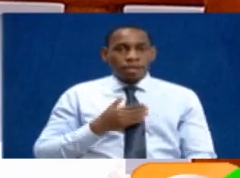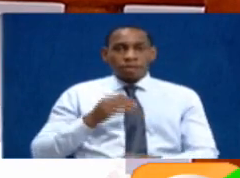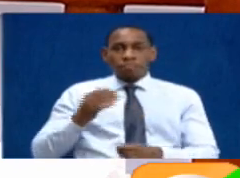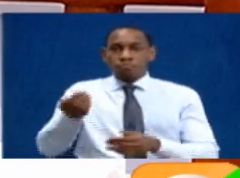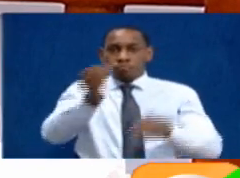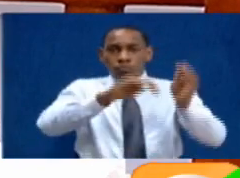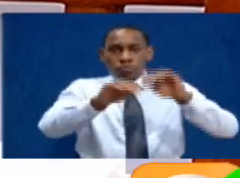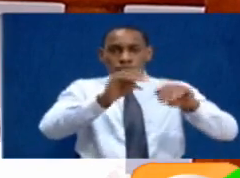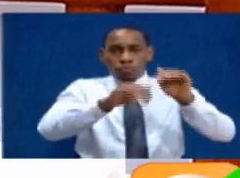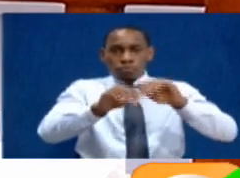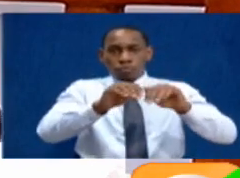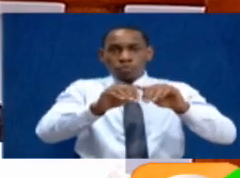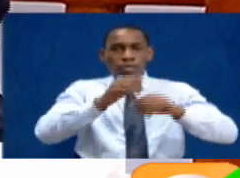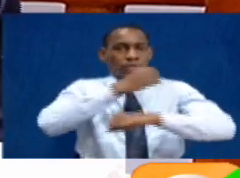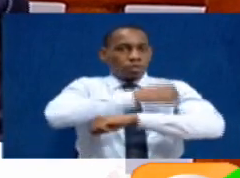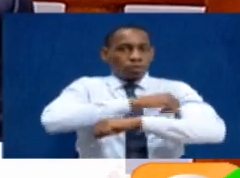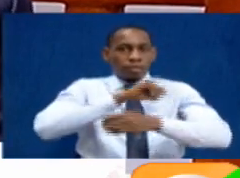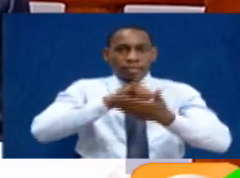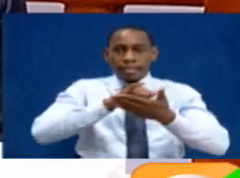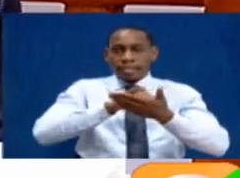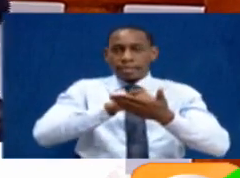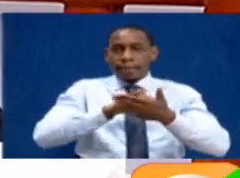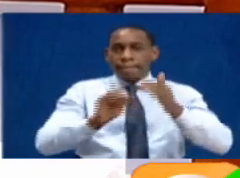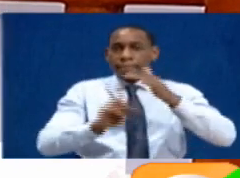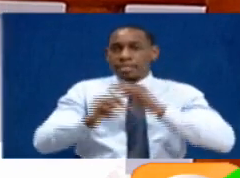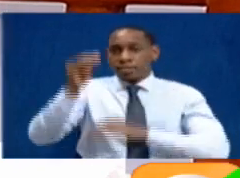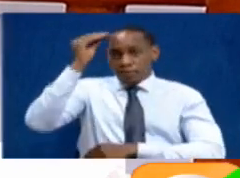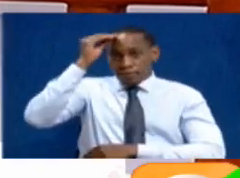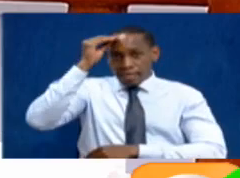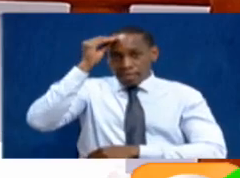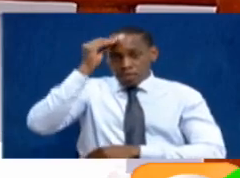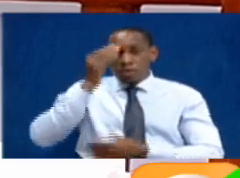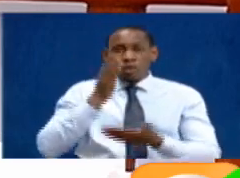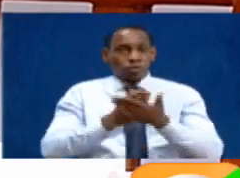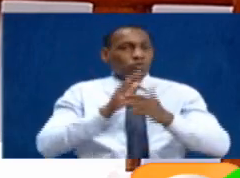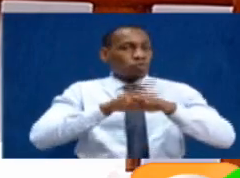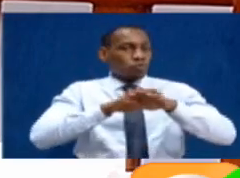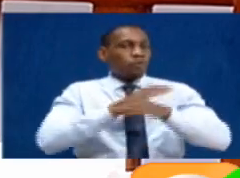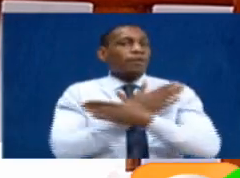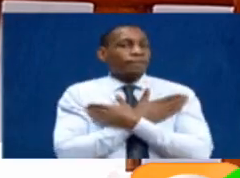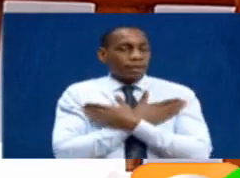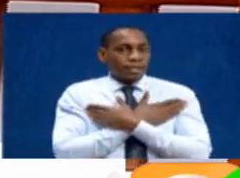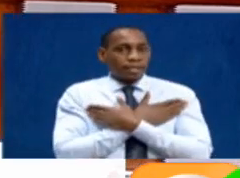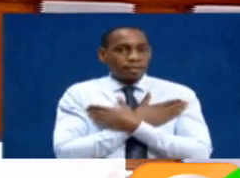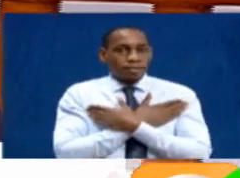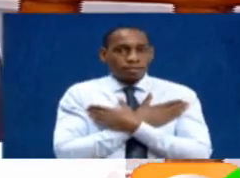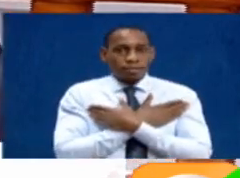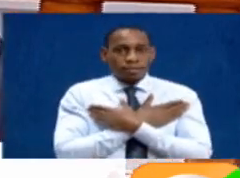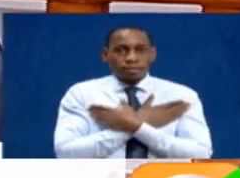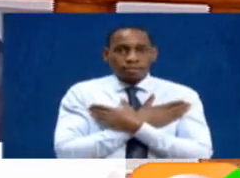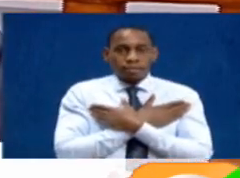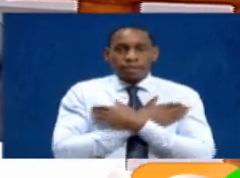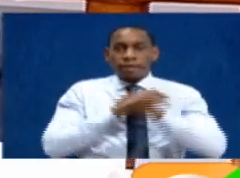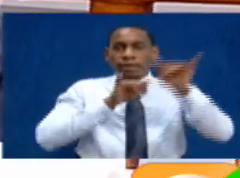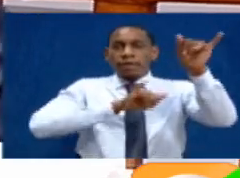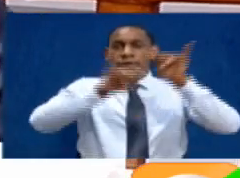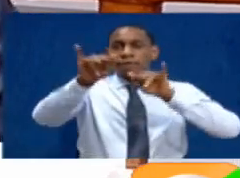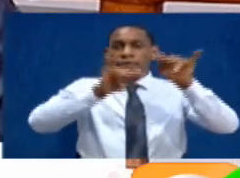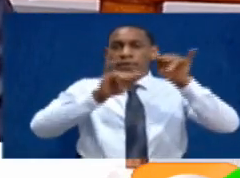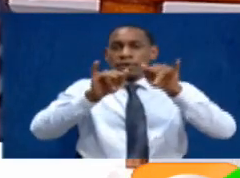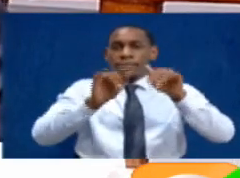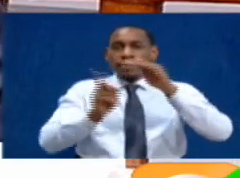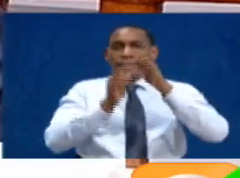rambe for us, for our schools when he was the Minister of Education. Mm. Very brilliant fellow. You did see our Foreign Affairs